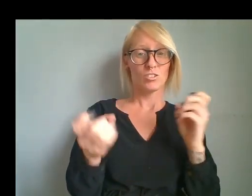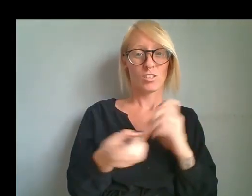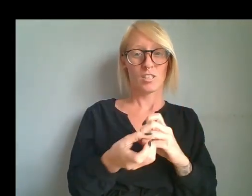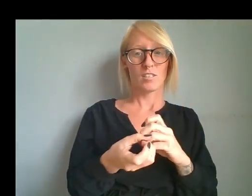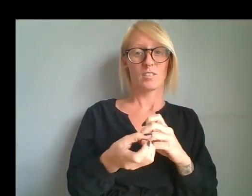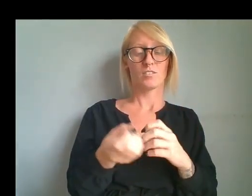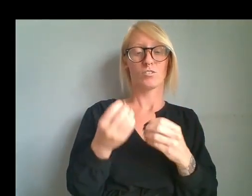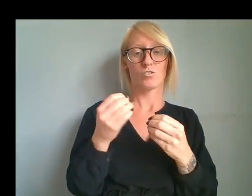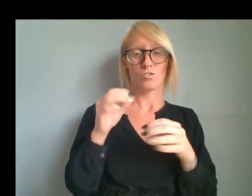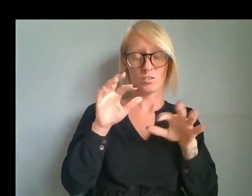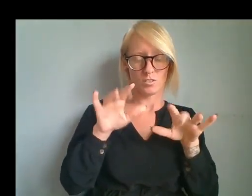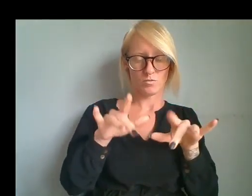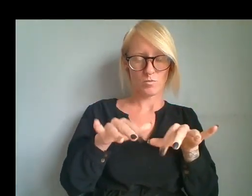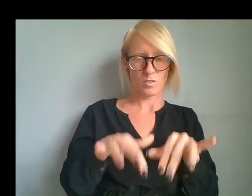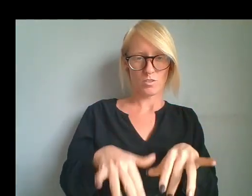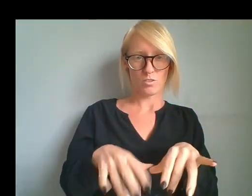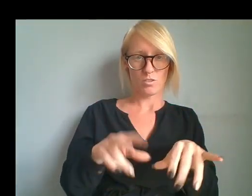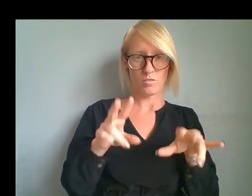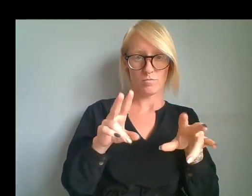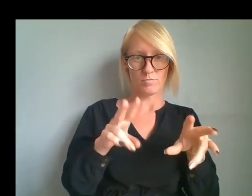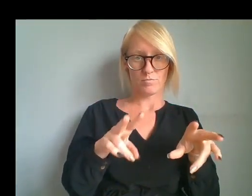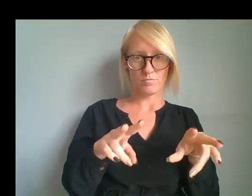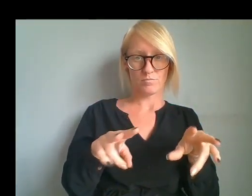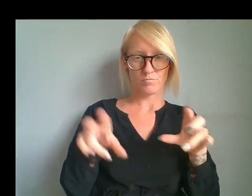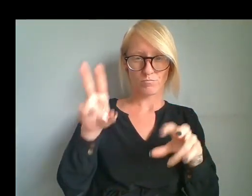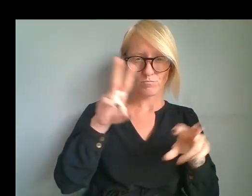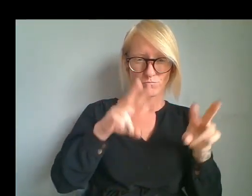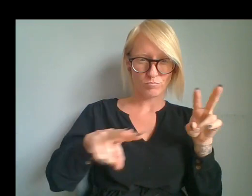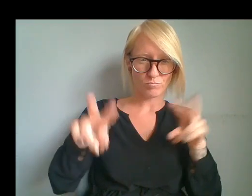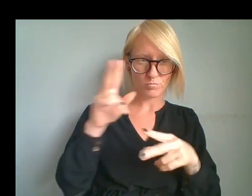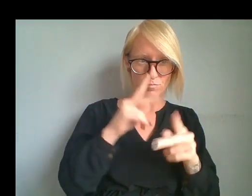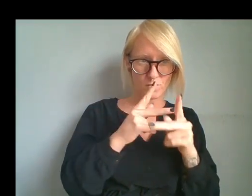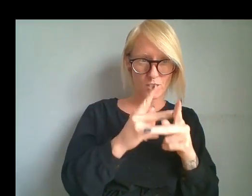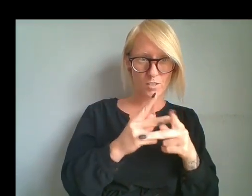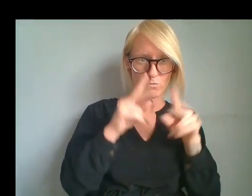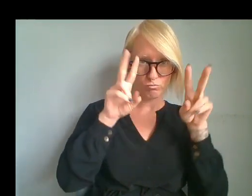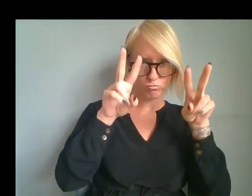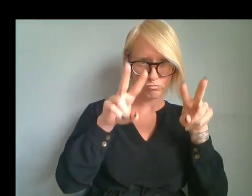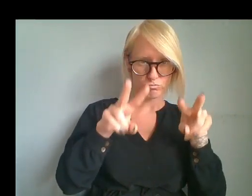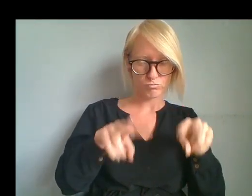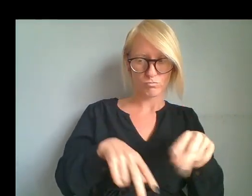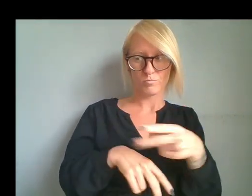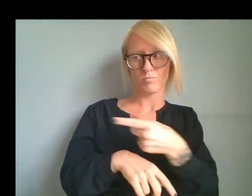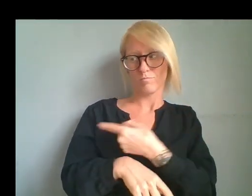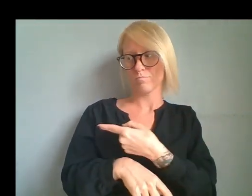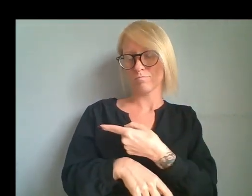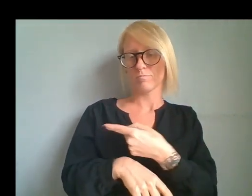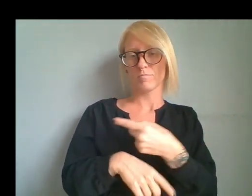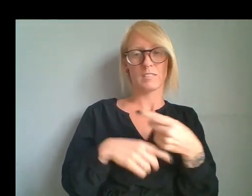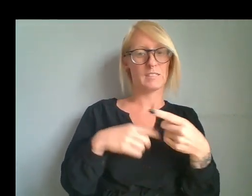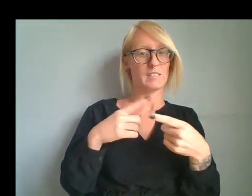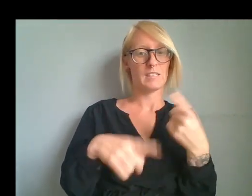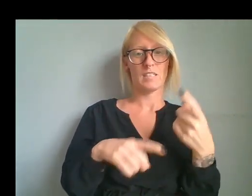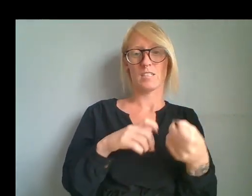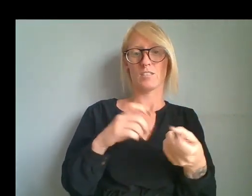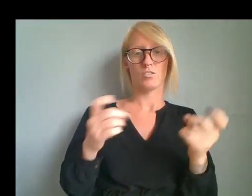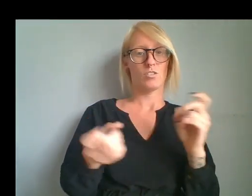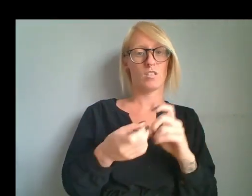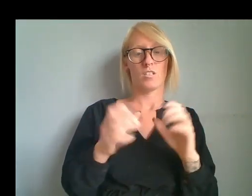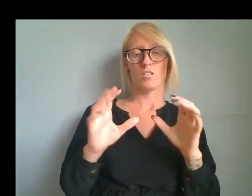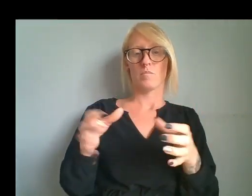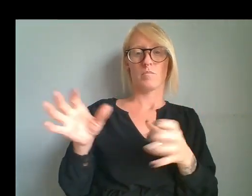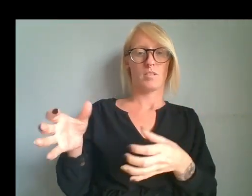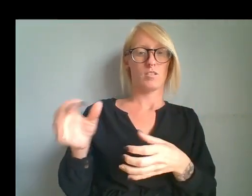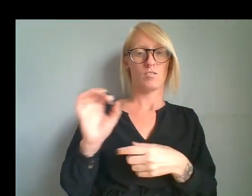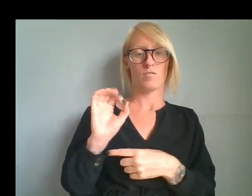your information, just look it over a couple times, because as of now, you can't change your page category in Facebook,